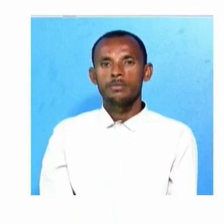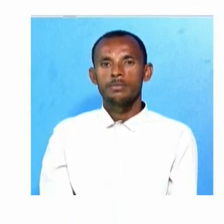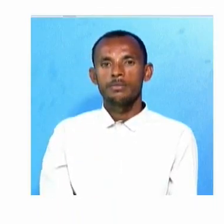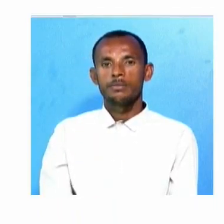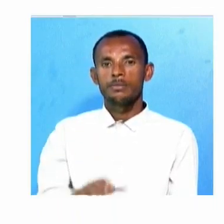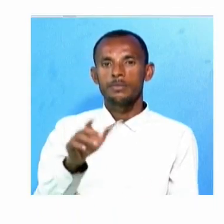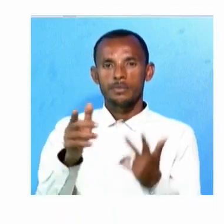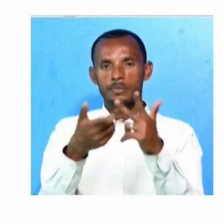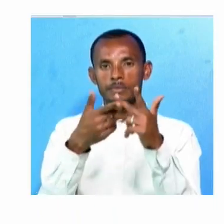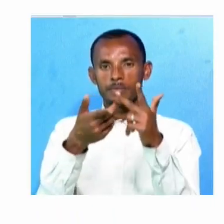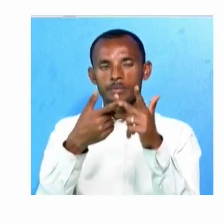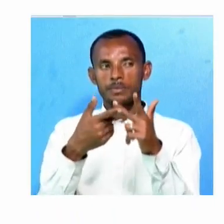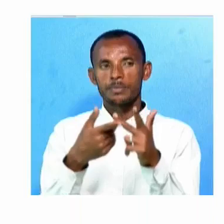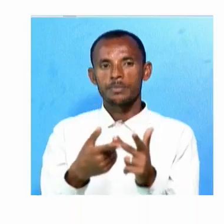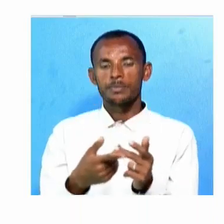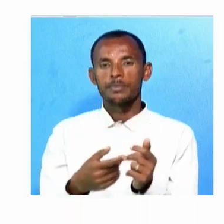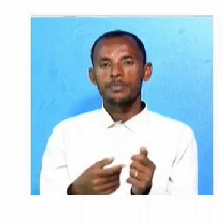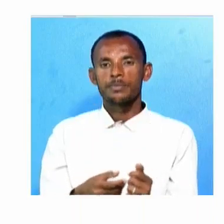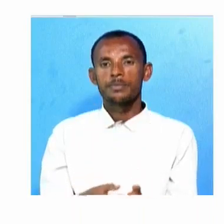Third,